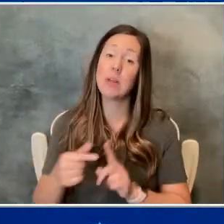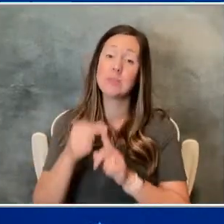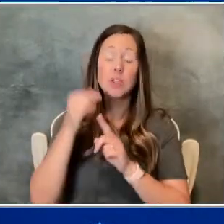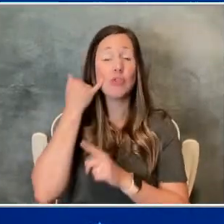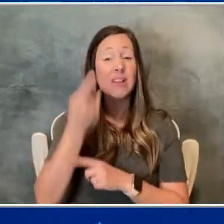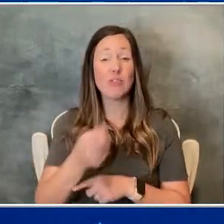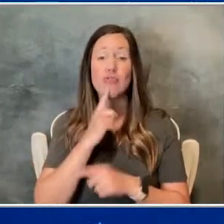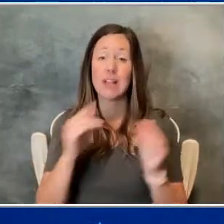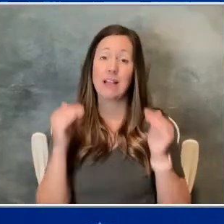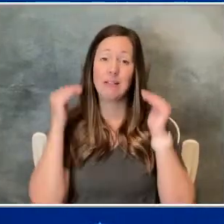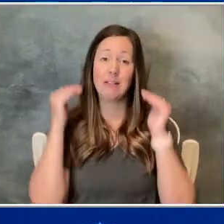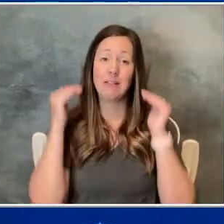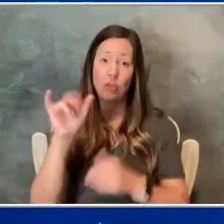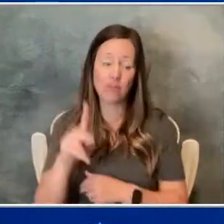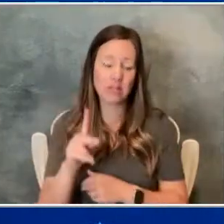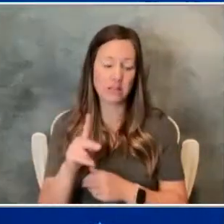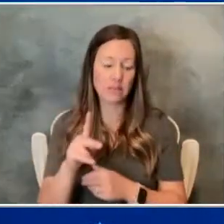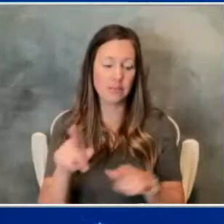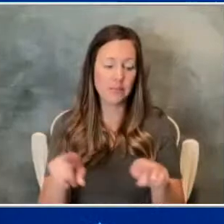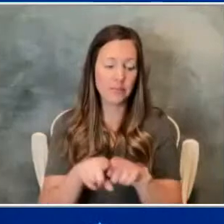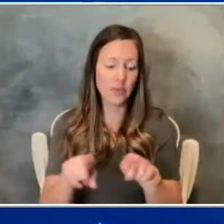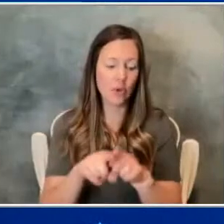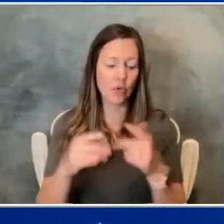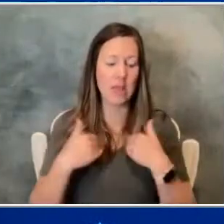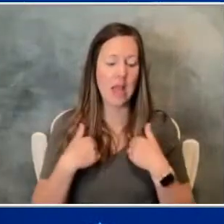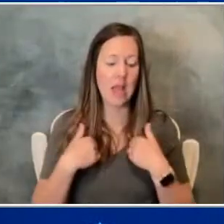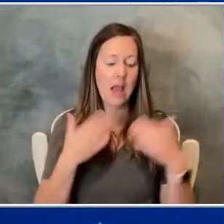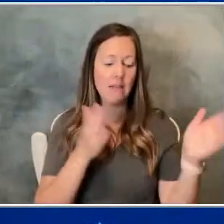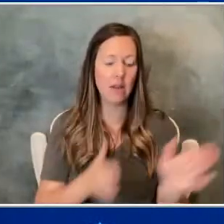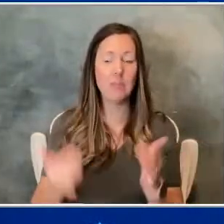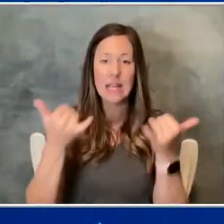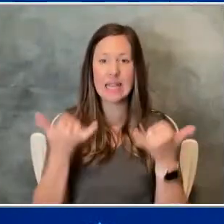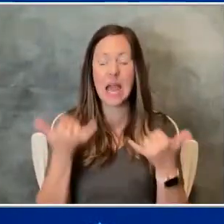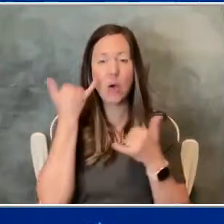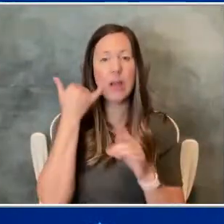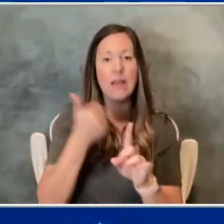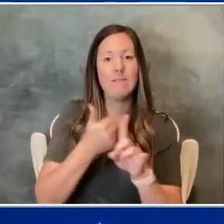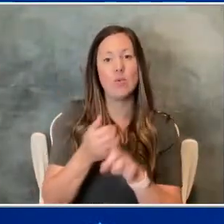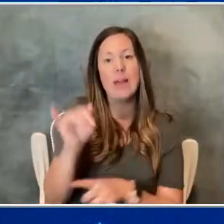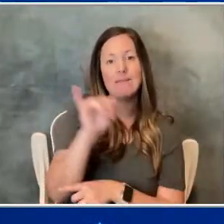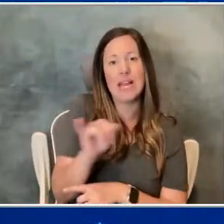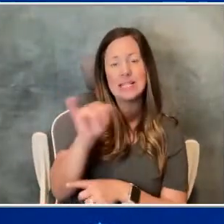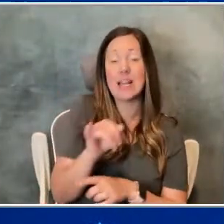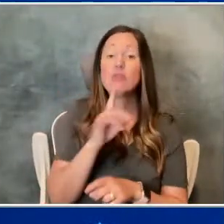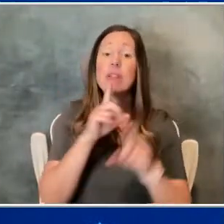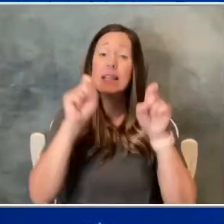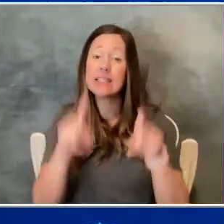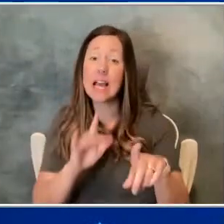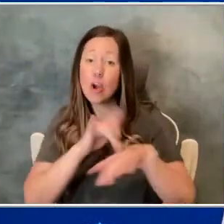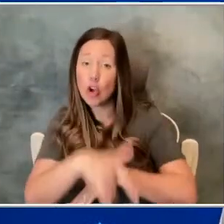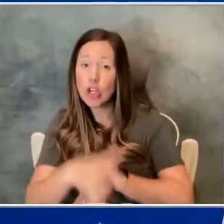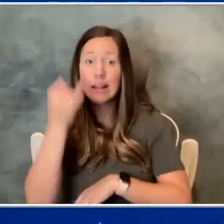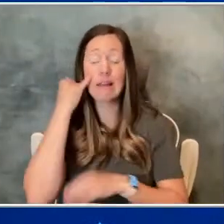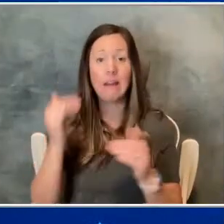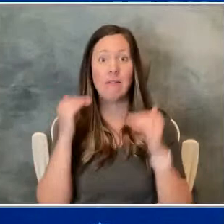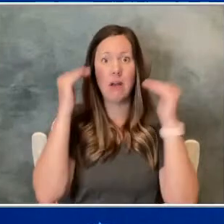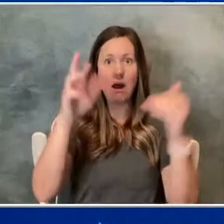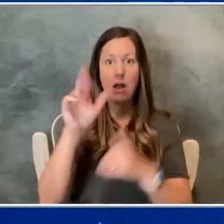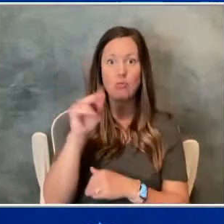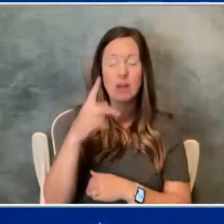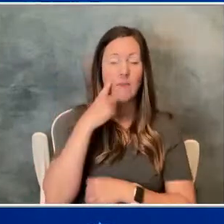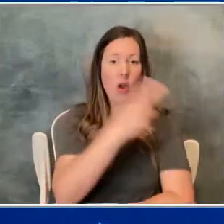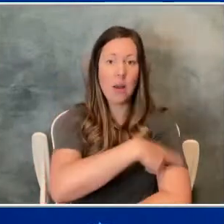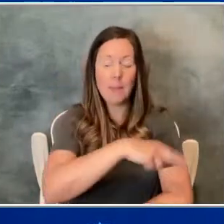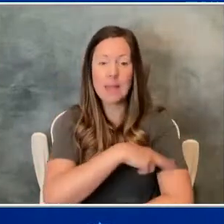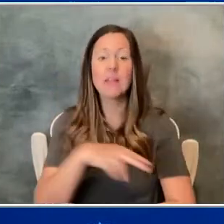In addition, just have a plan now if you are infected. Test early. If you're at high risk for hospitalization and severe disease, get on